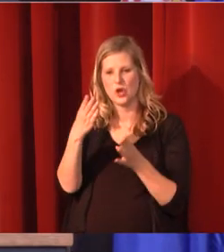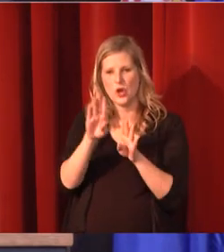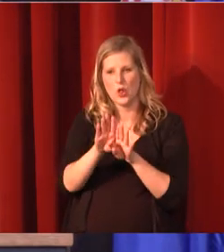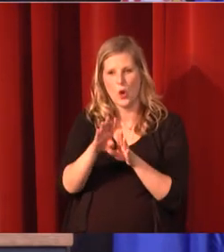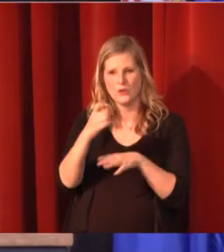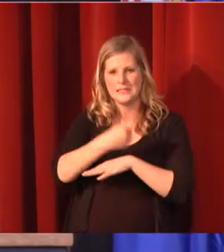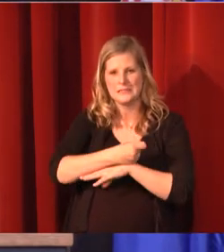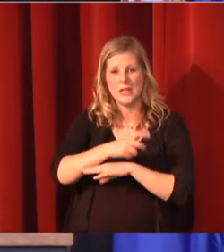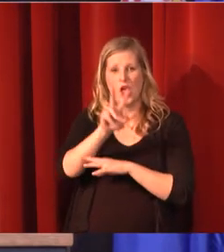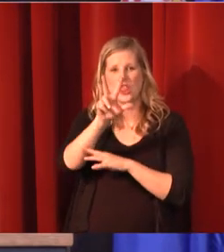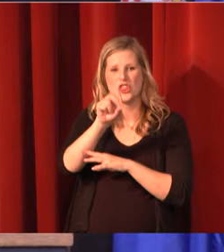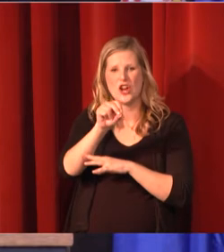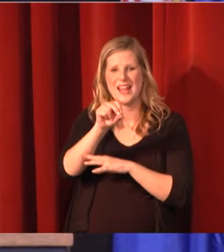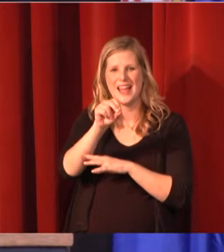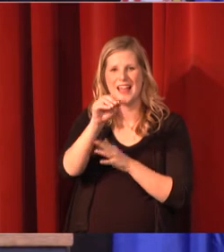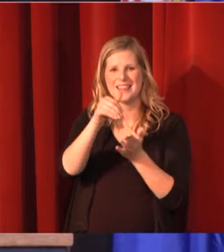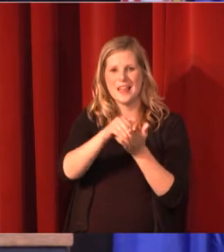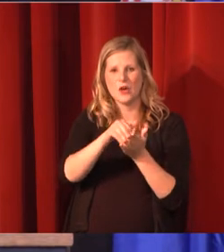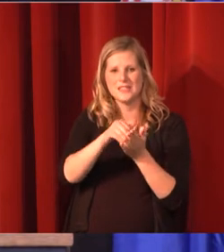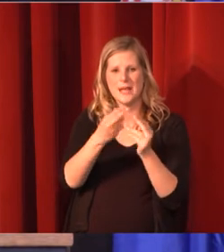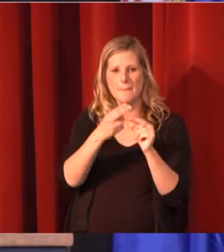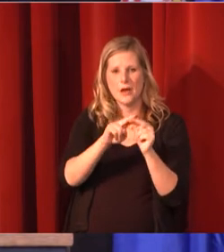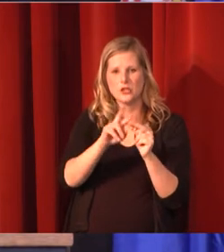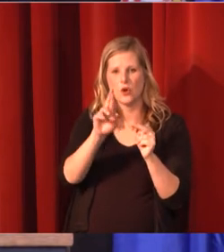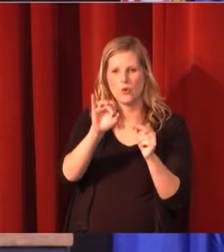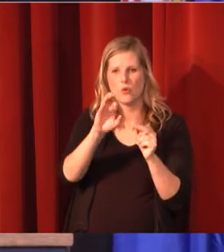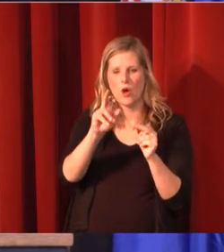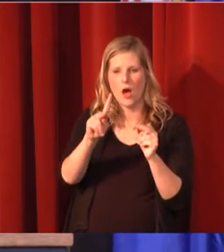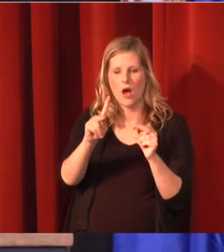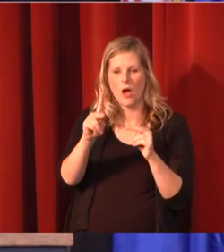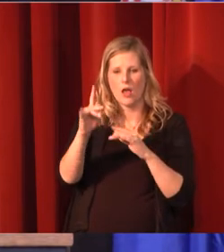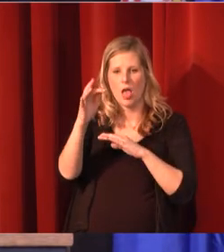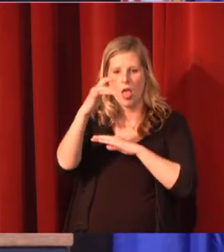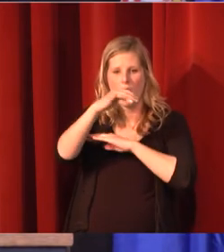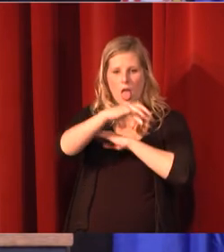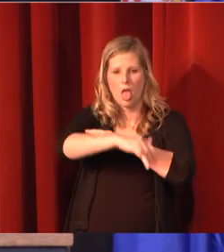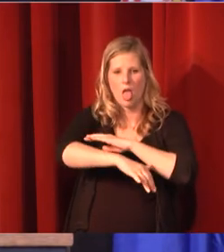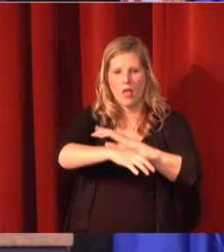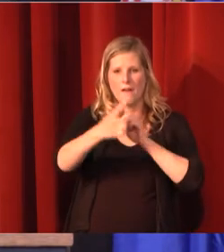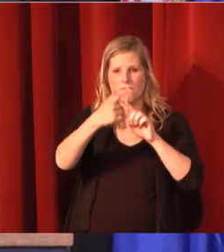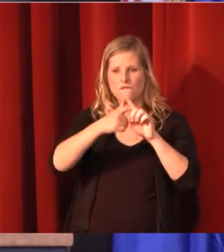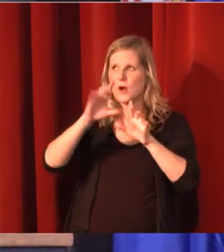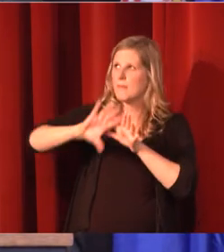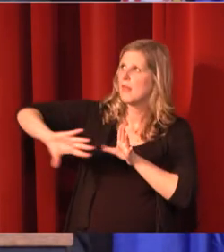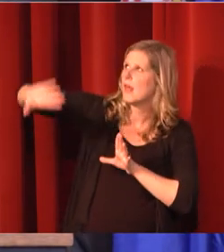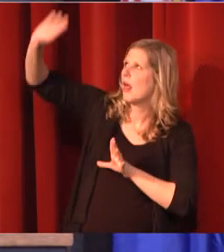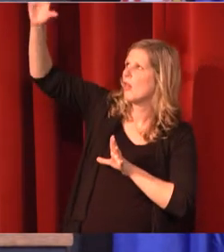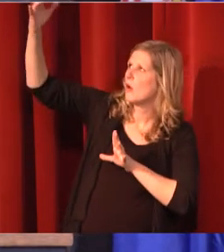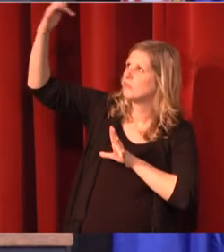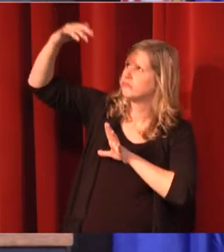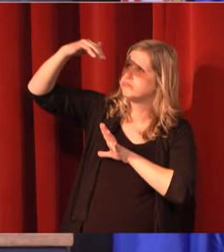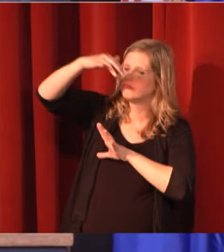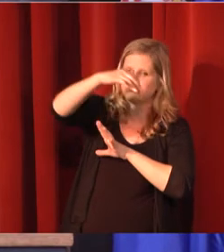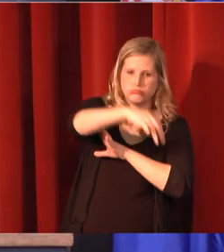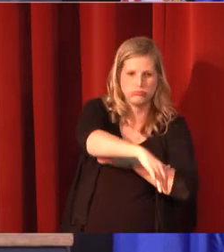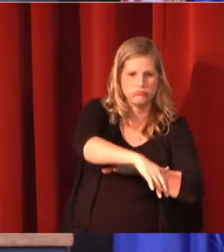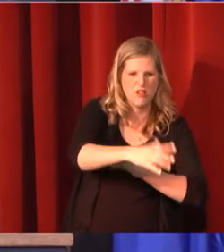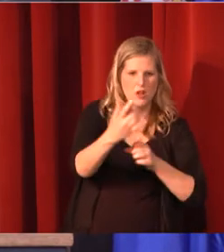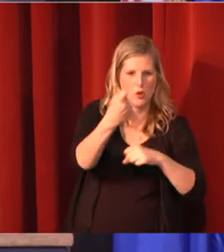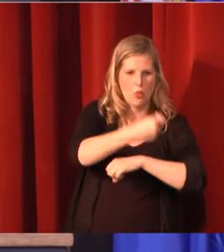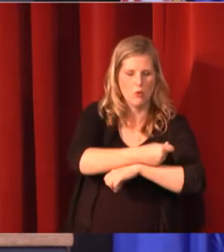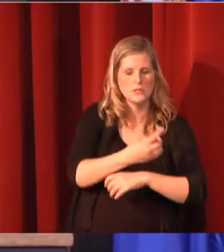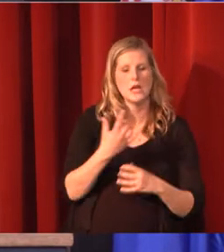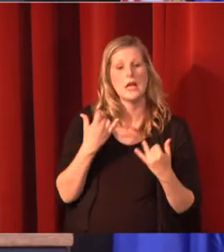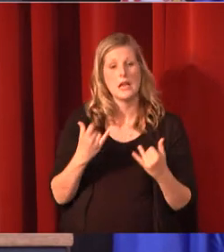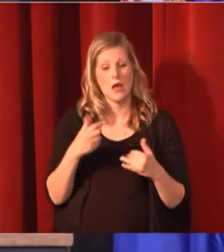30,000 pounds of rock that dropped onto it from the bluff above and just this week we made